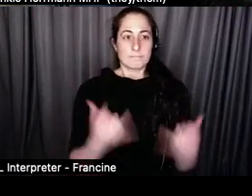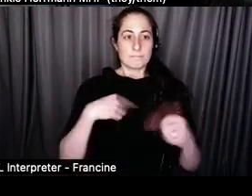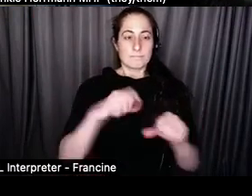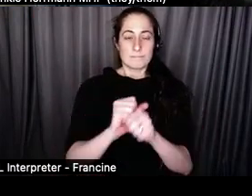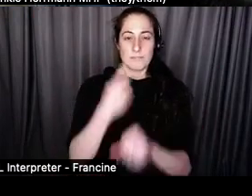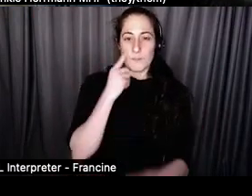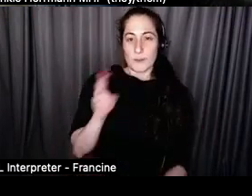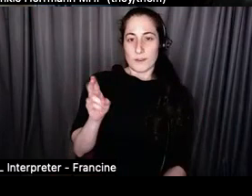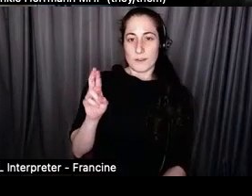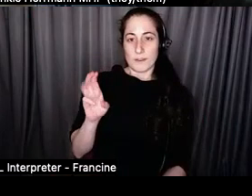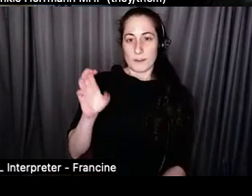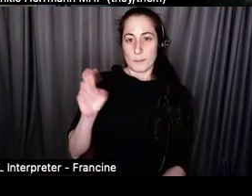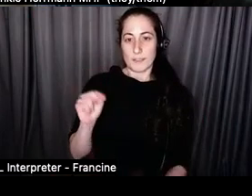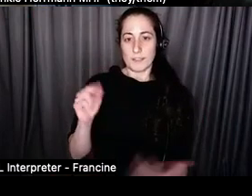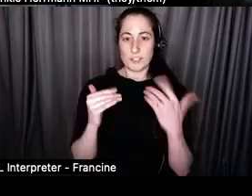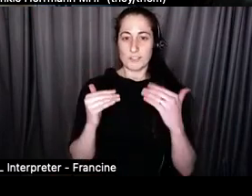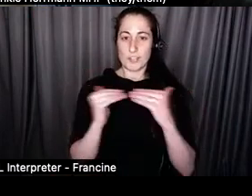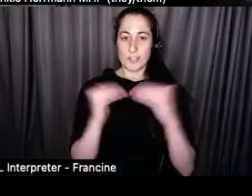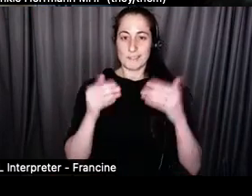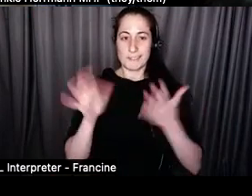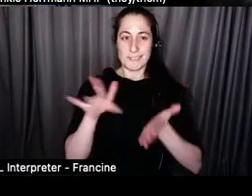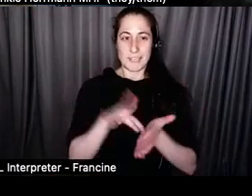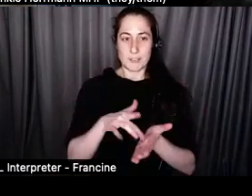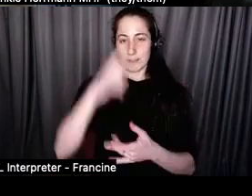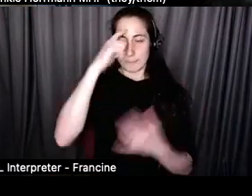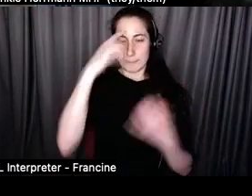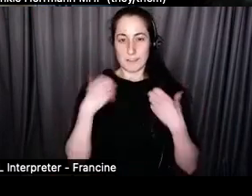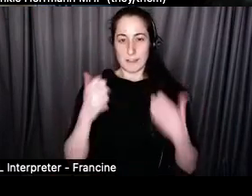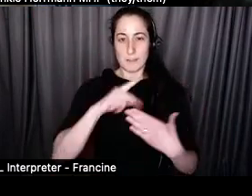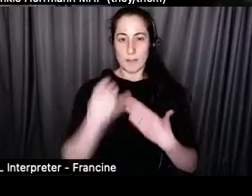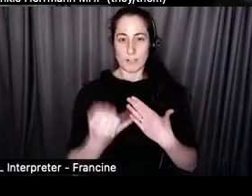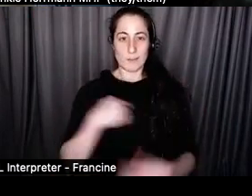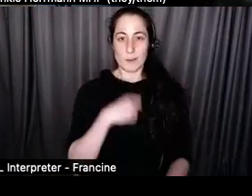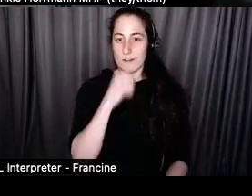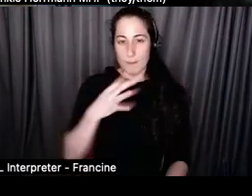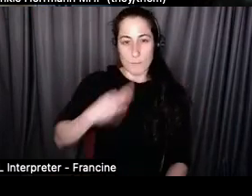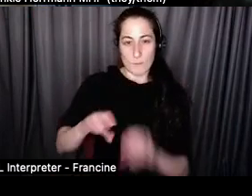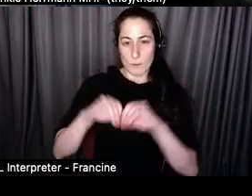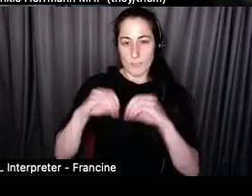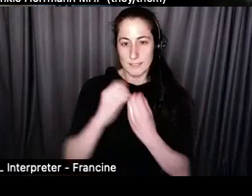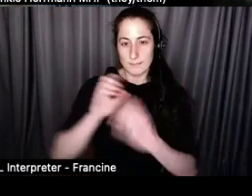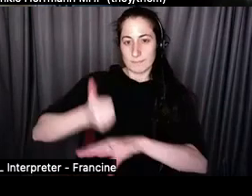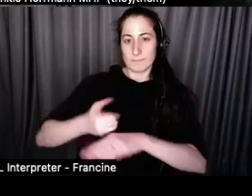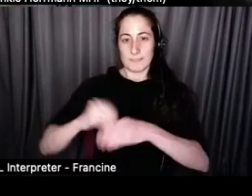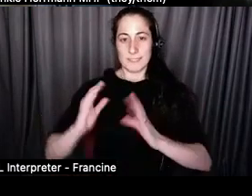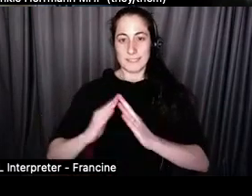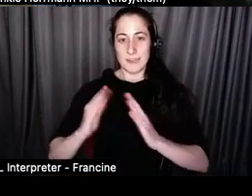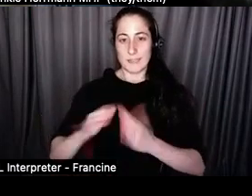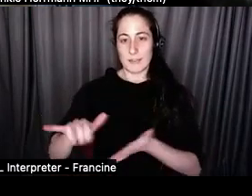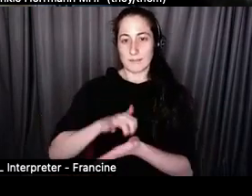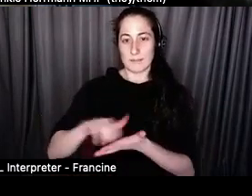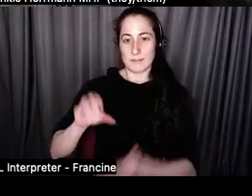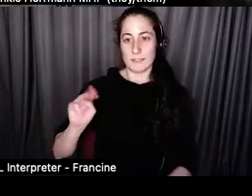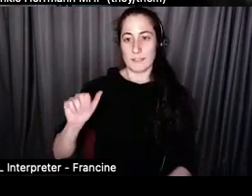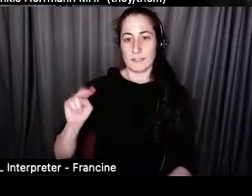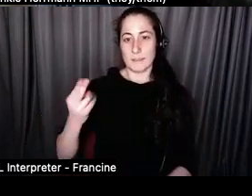Center Mental Health Project. We are a nonprofit. We are physically located in downtown Manhattan, but have been working remotely